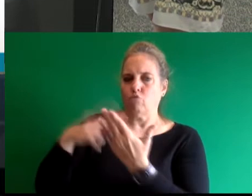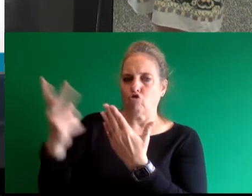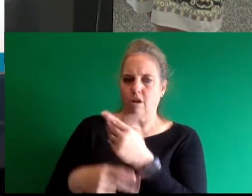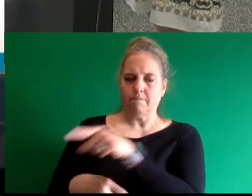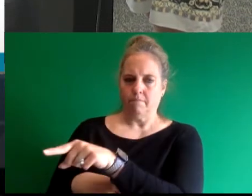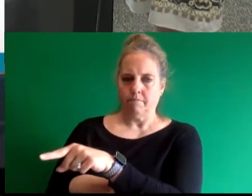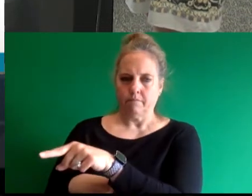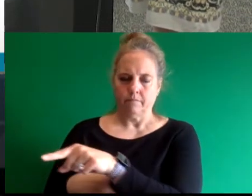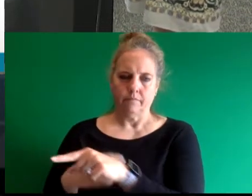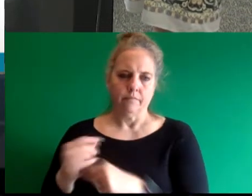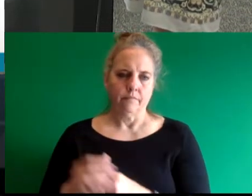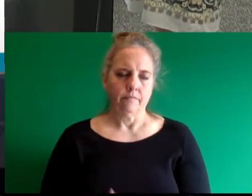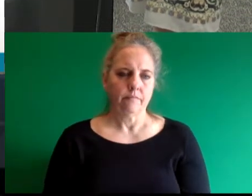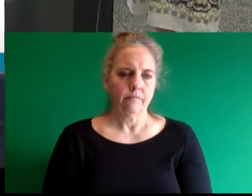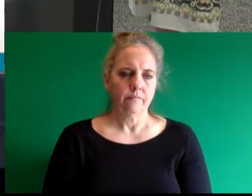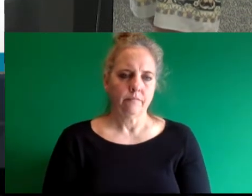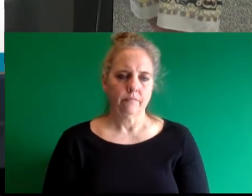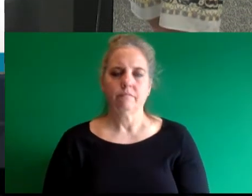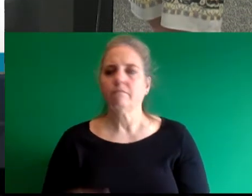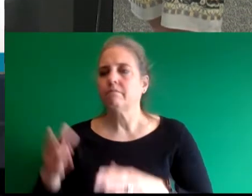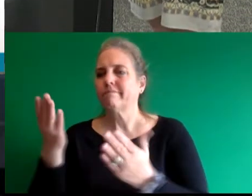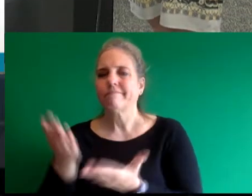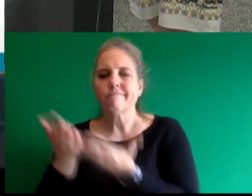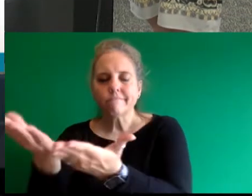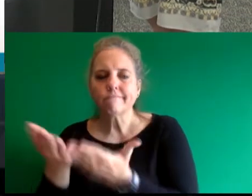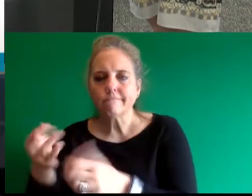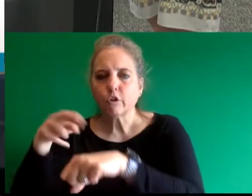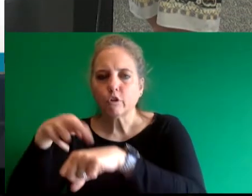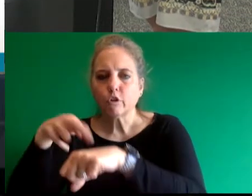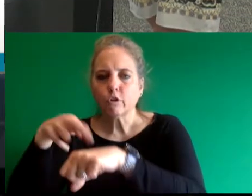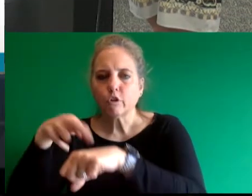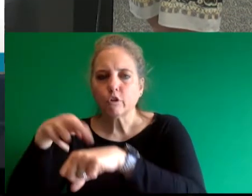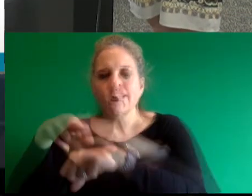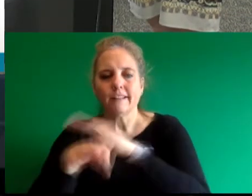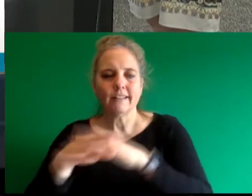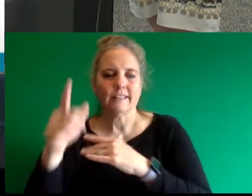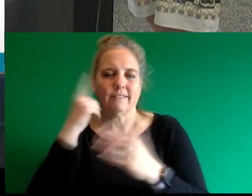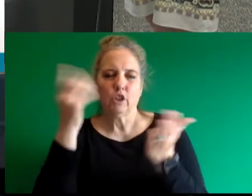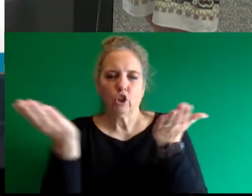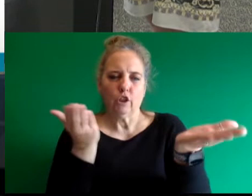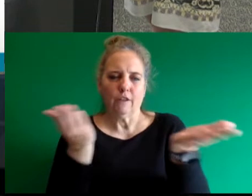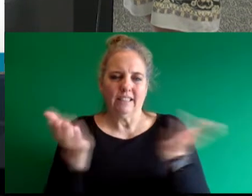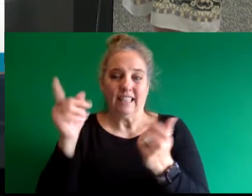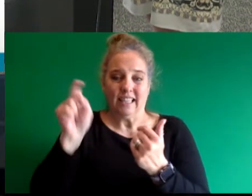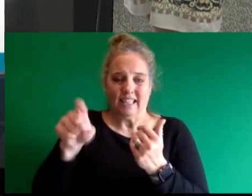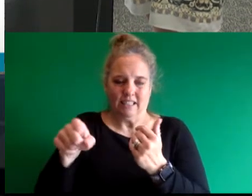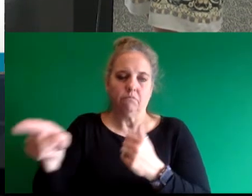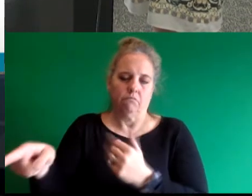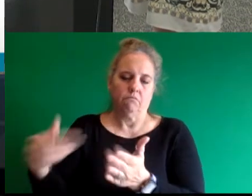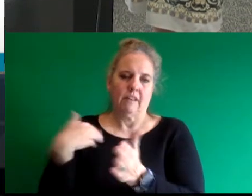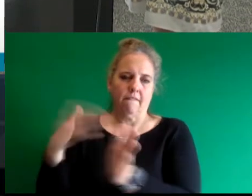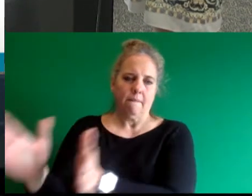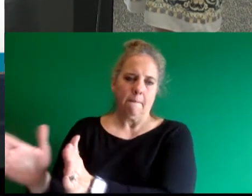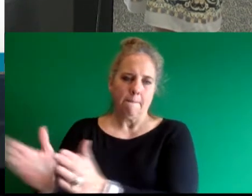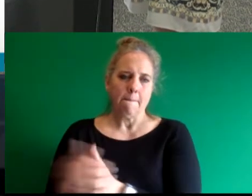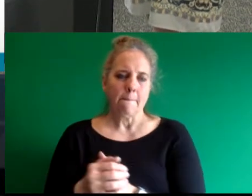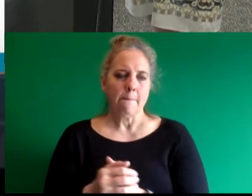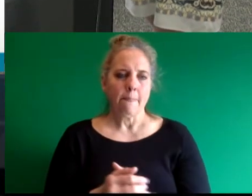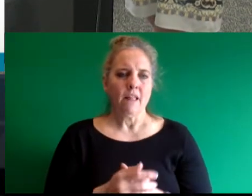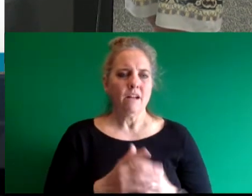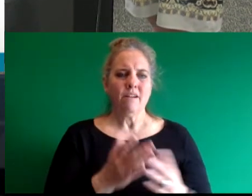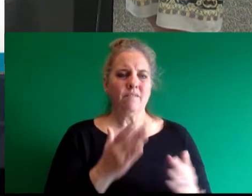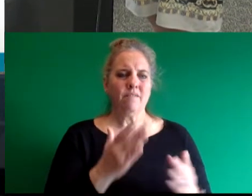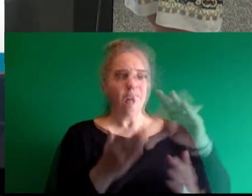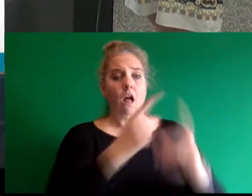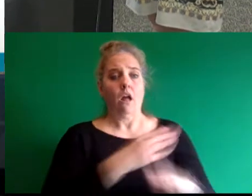referrals, access to resources, helping bring down barriers and walls, and really connecting families and people